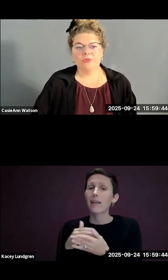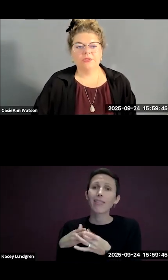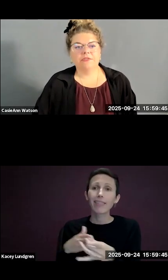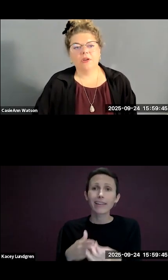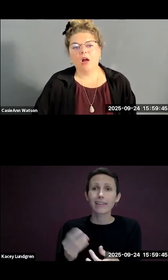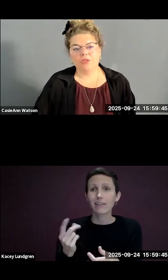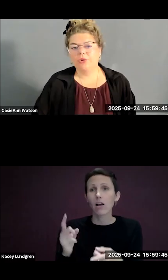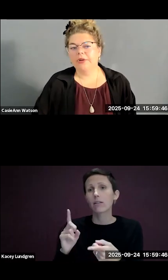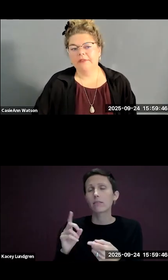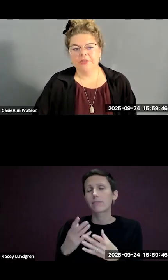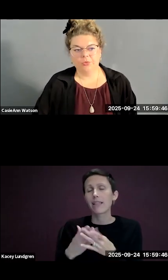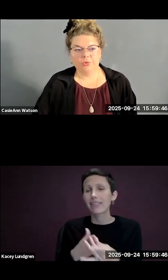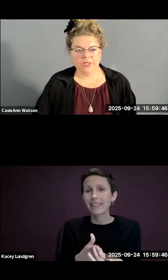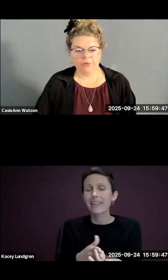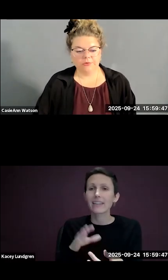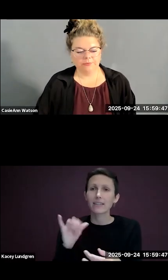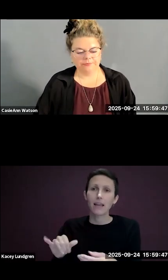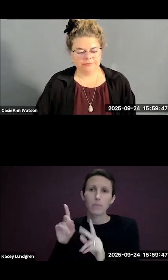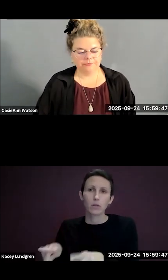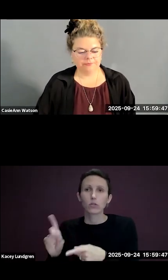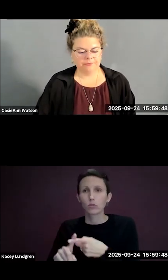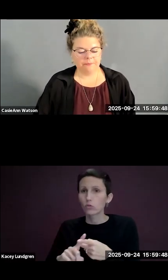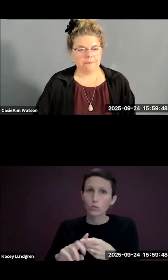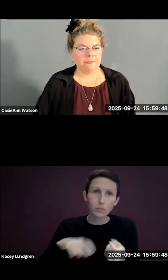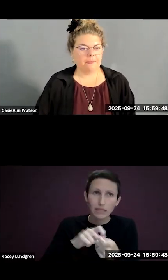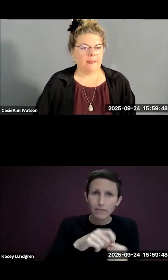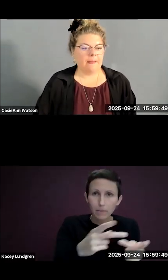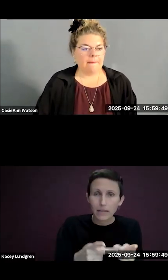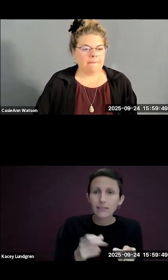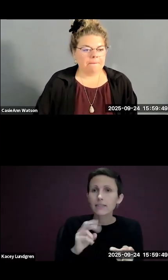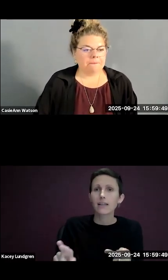alert users to different auditory and visual cues.